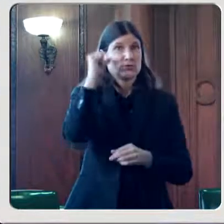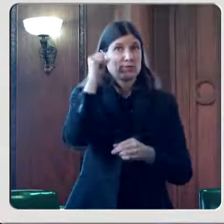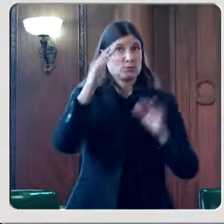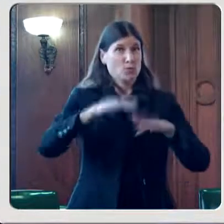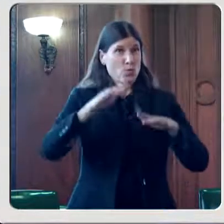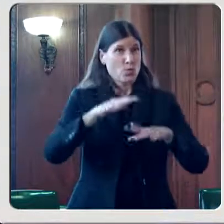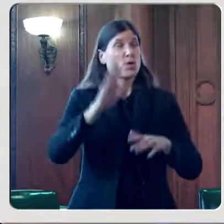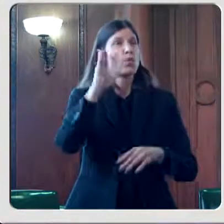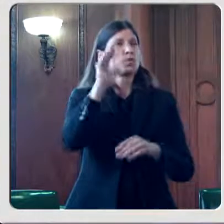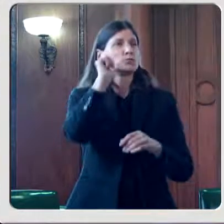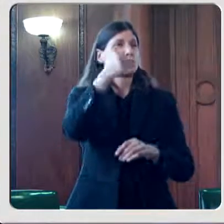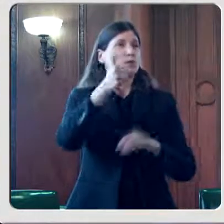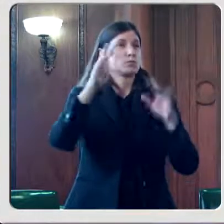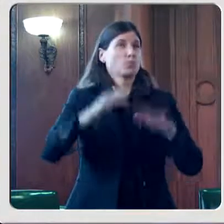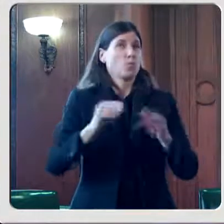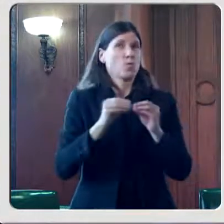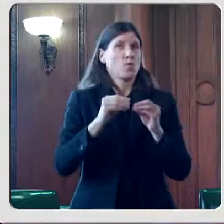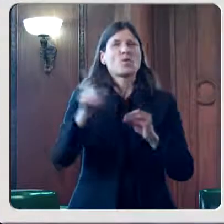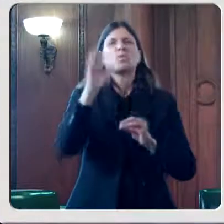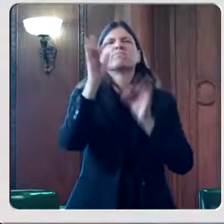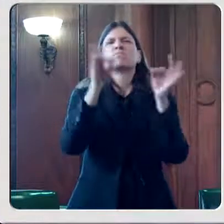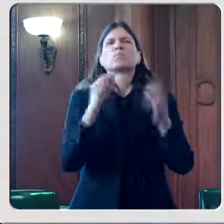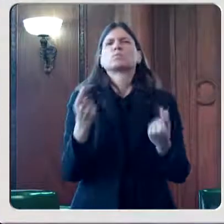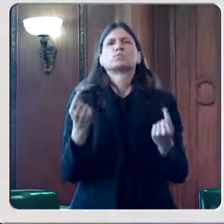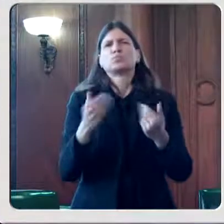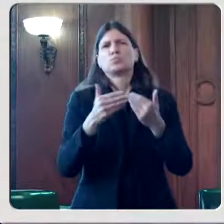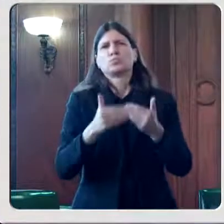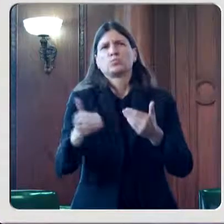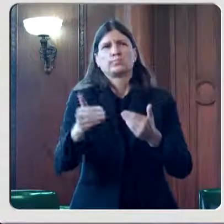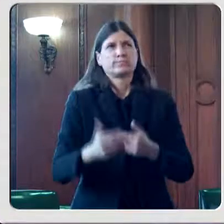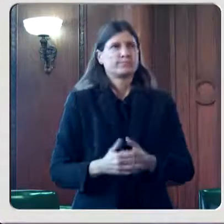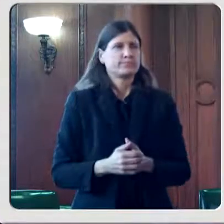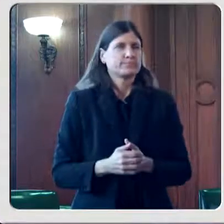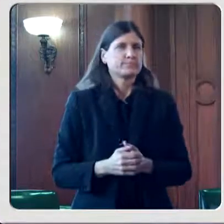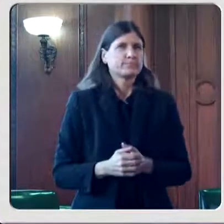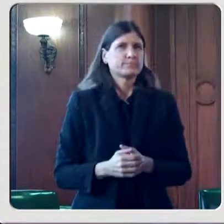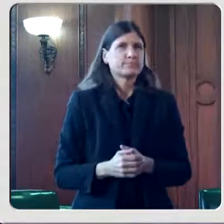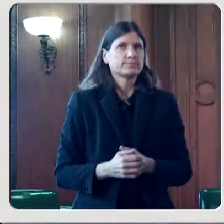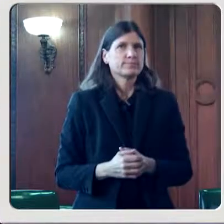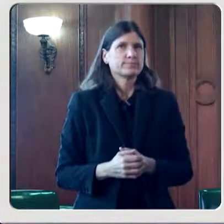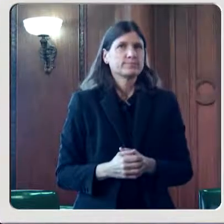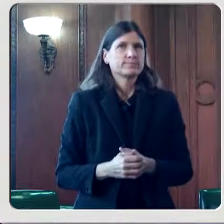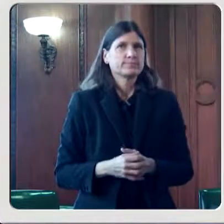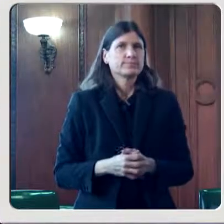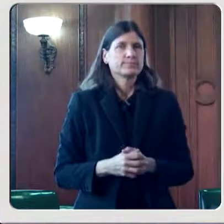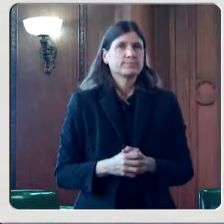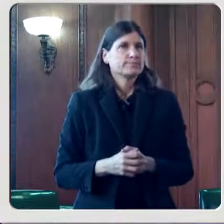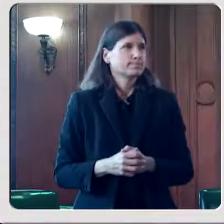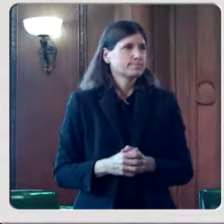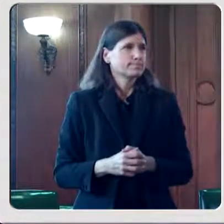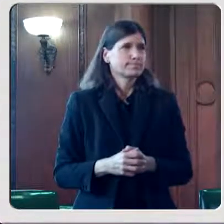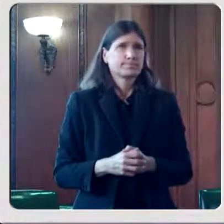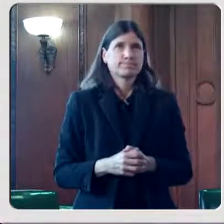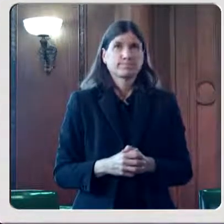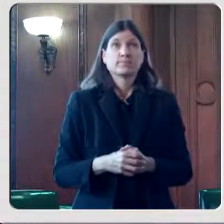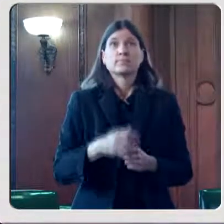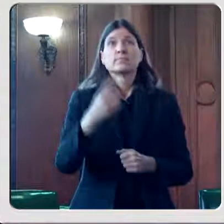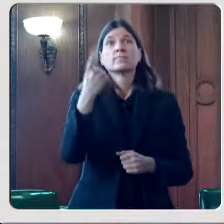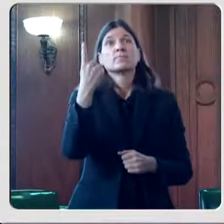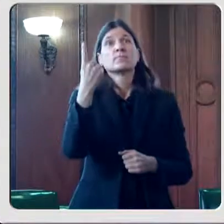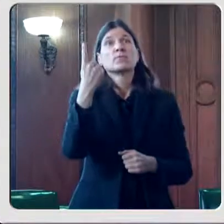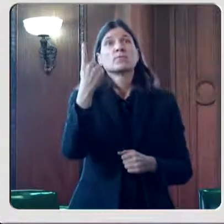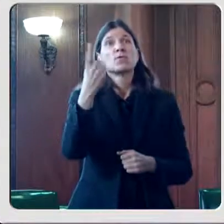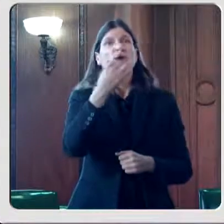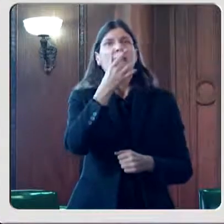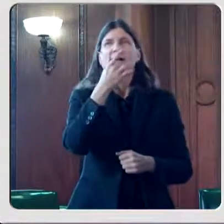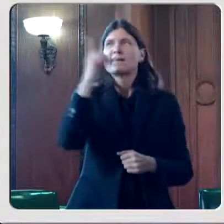Another traffic light or controller is down. Director Signoli, that's at Union and Oak. They're working on it.